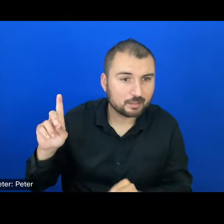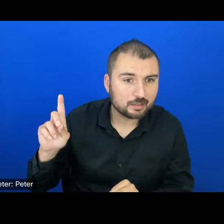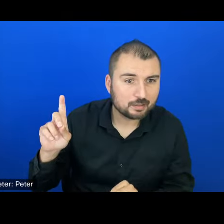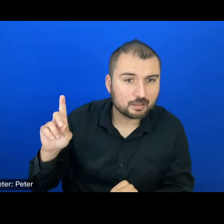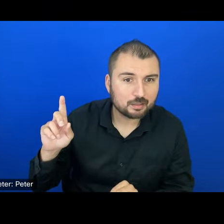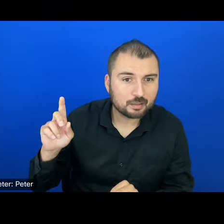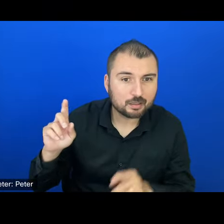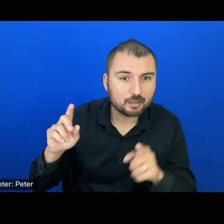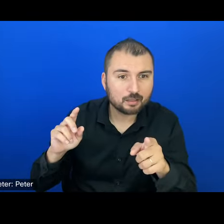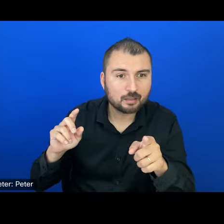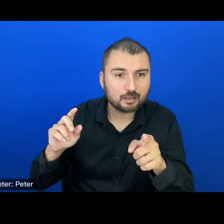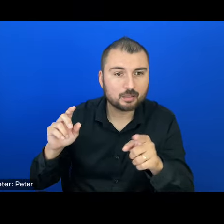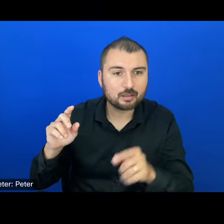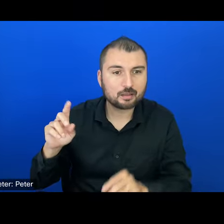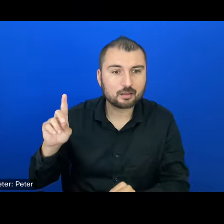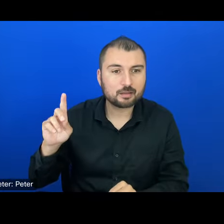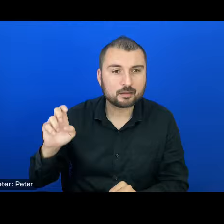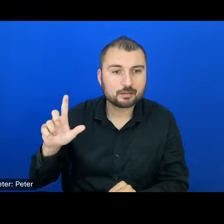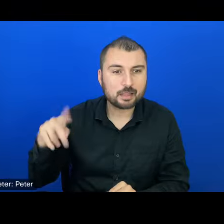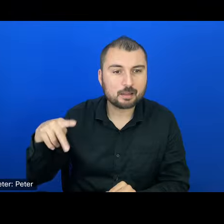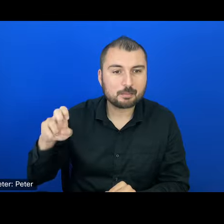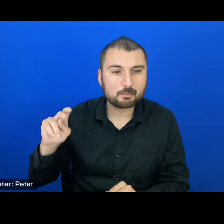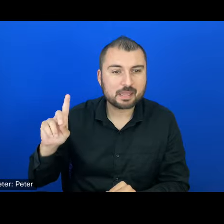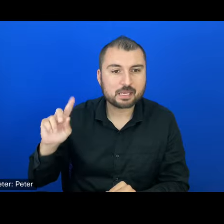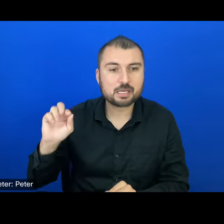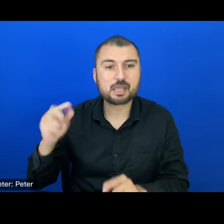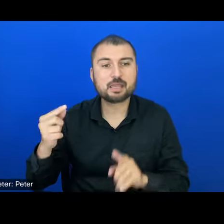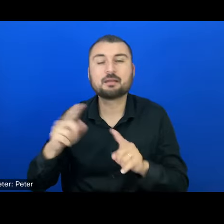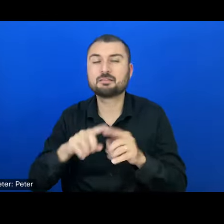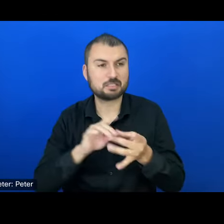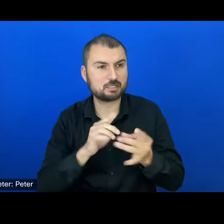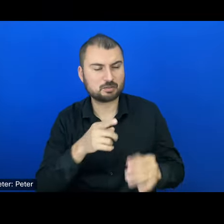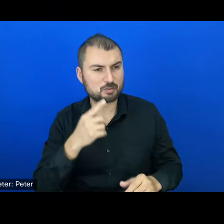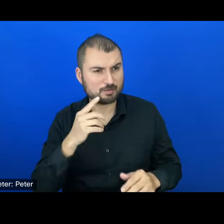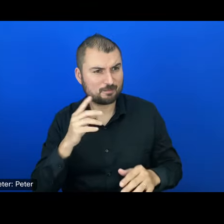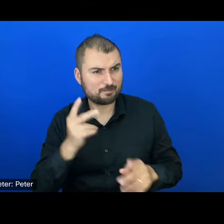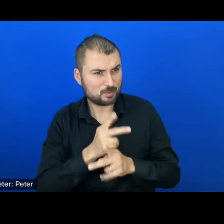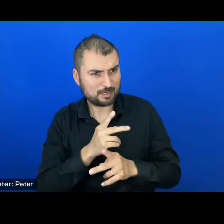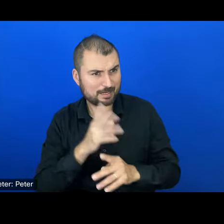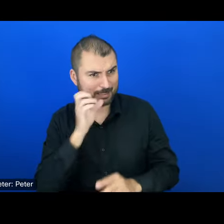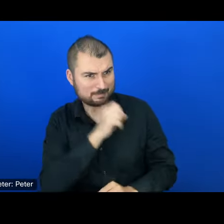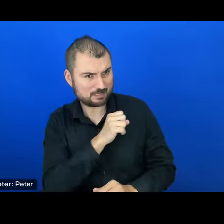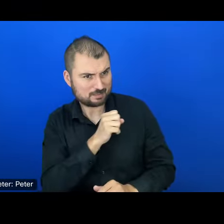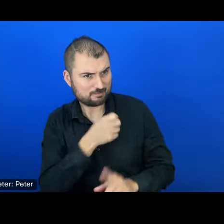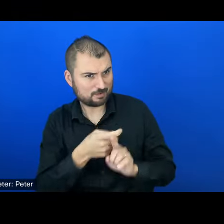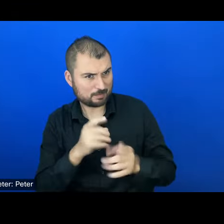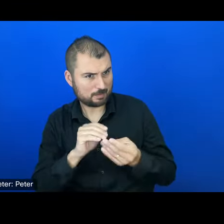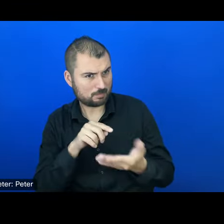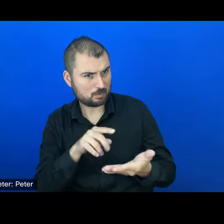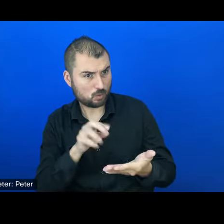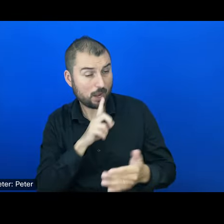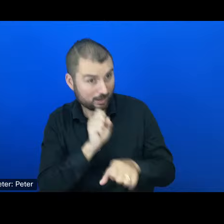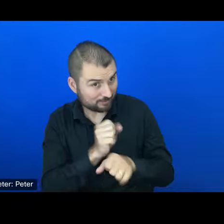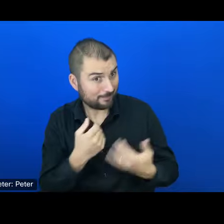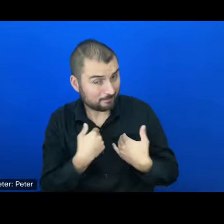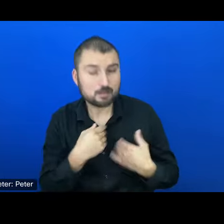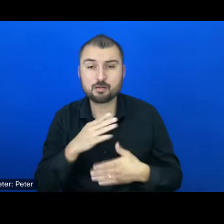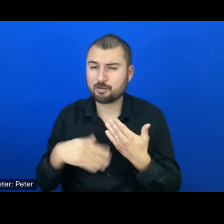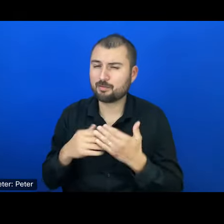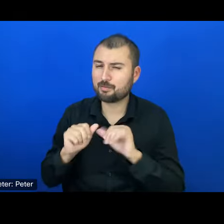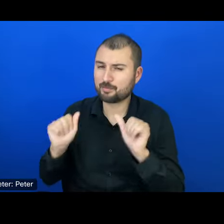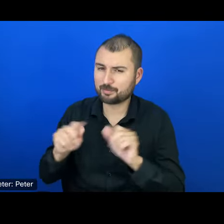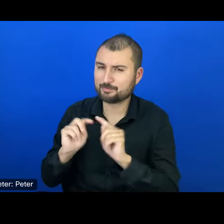stuff, are you just taking an estimate, here's what we think it is, or do you actually have So we have some on-call architect engineer